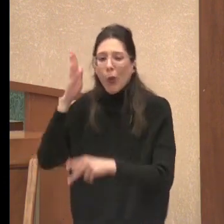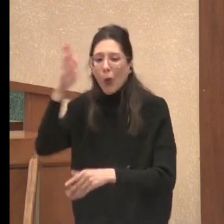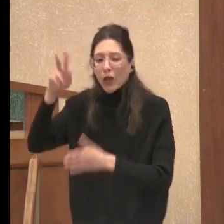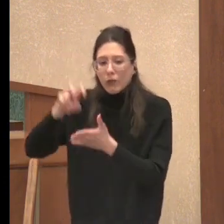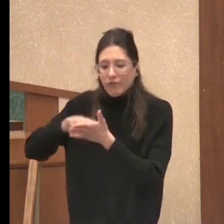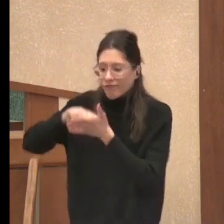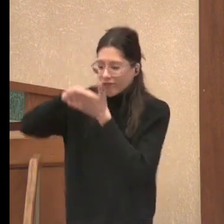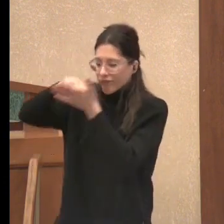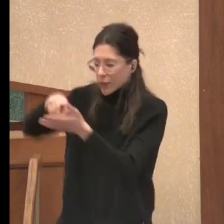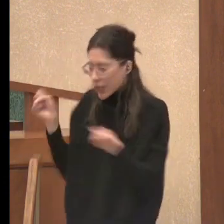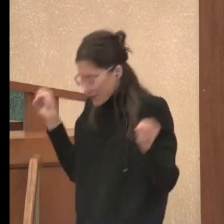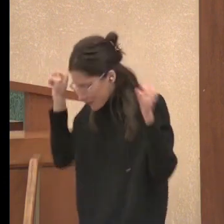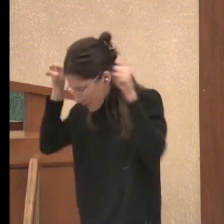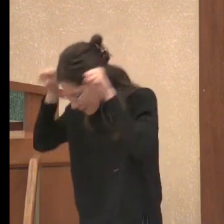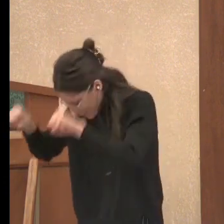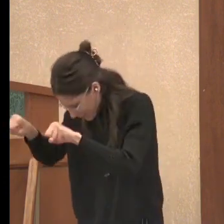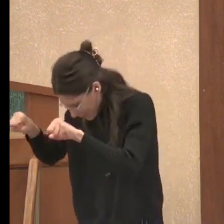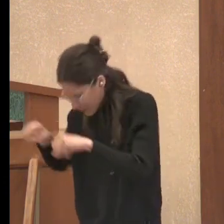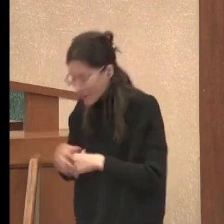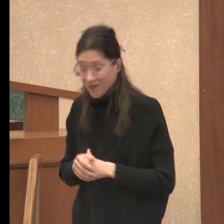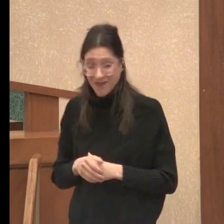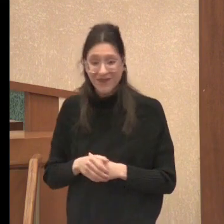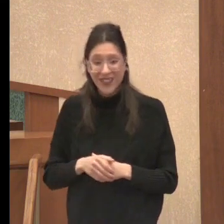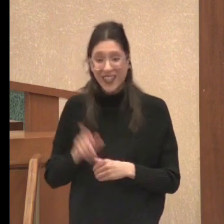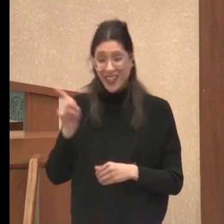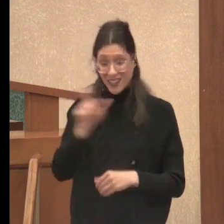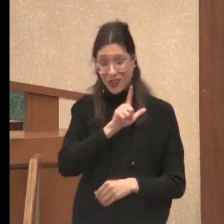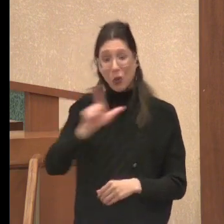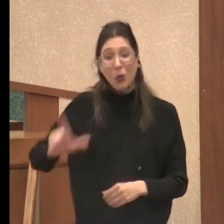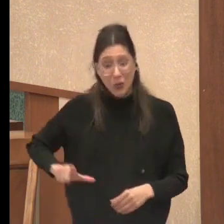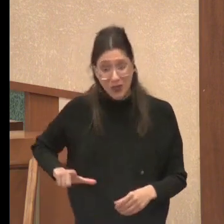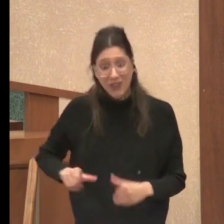and every tongue confess is Lord.